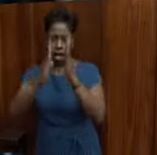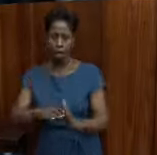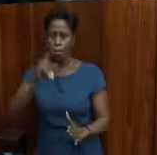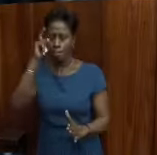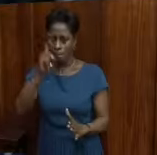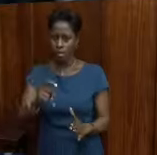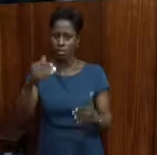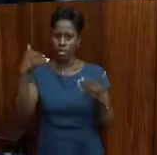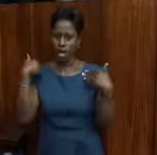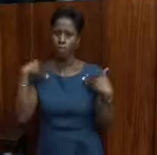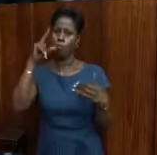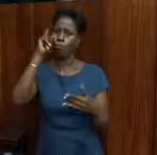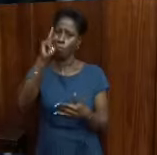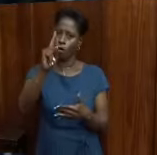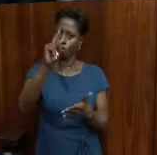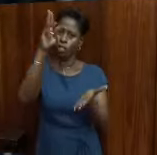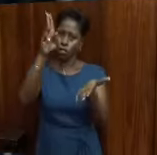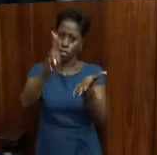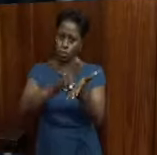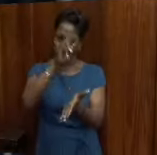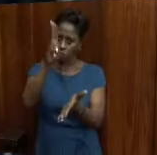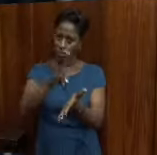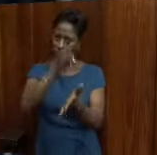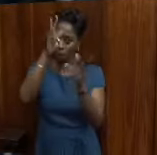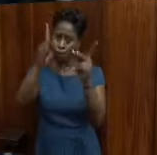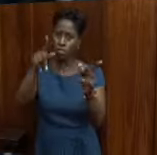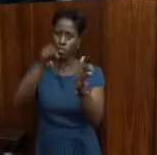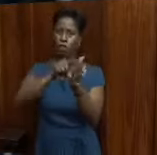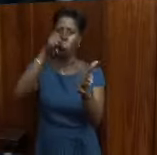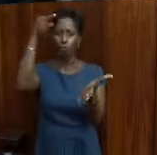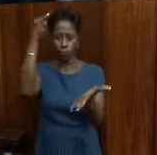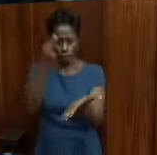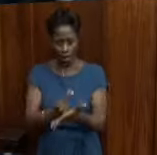one university graduate.